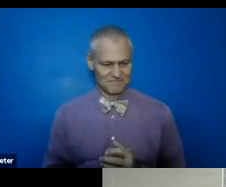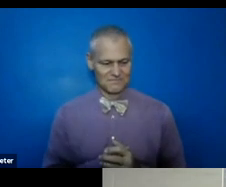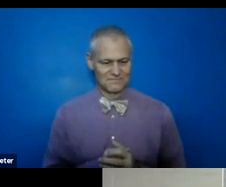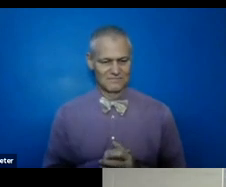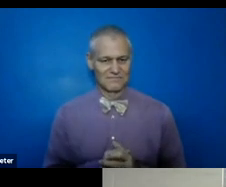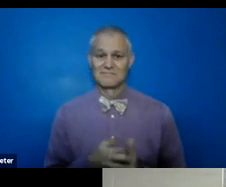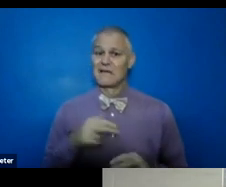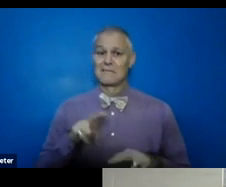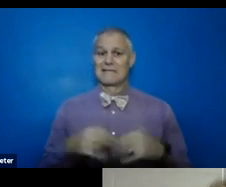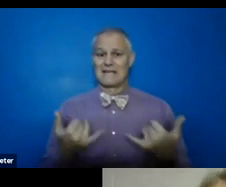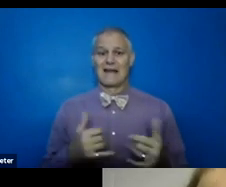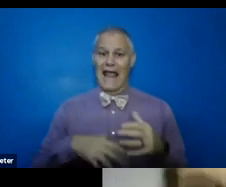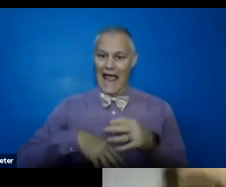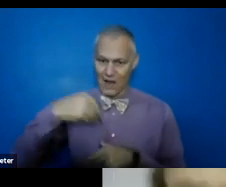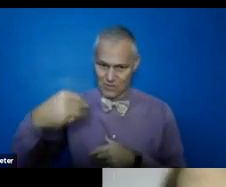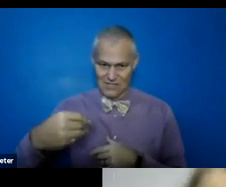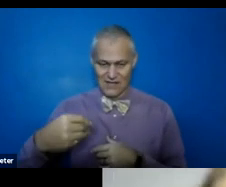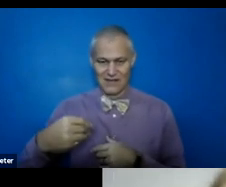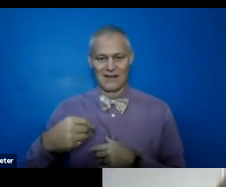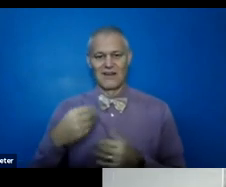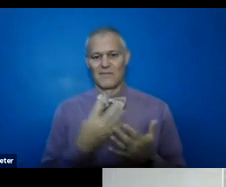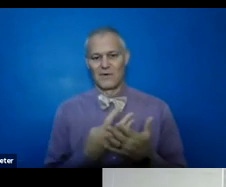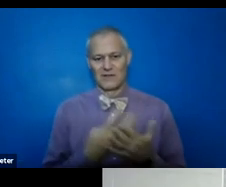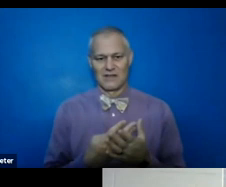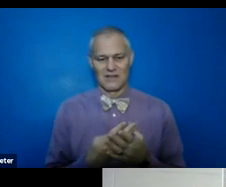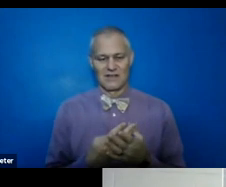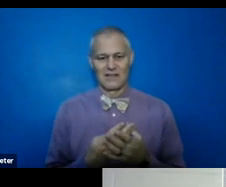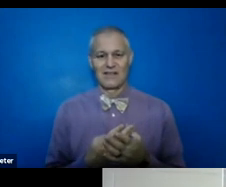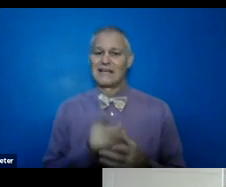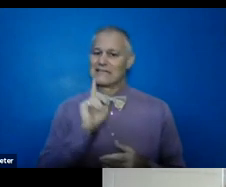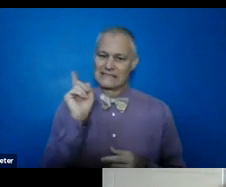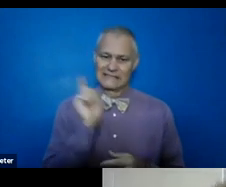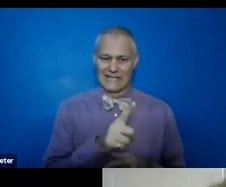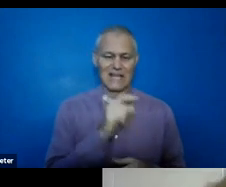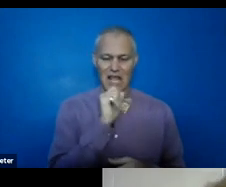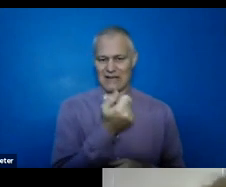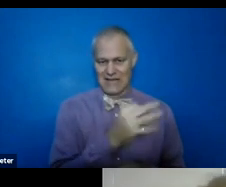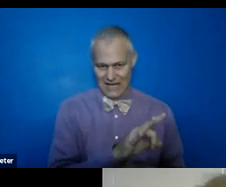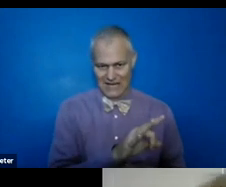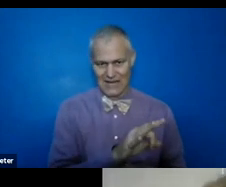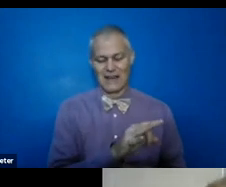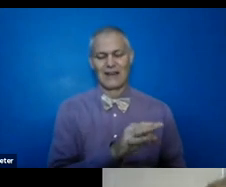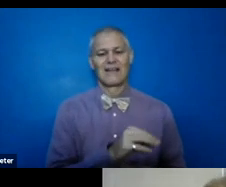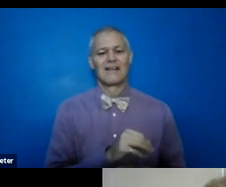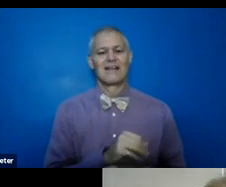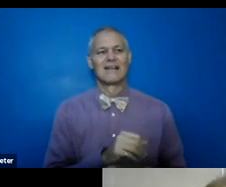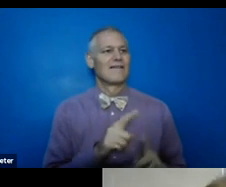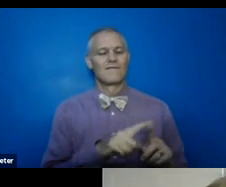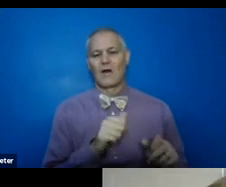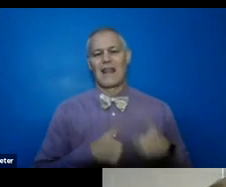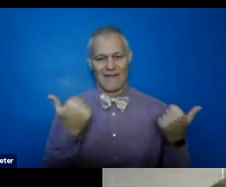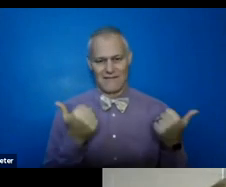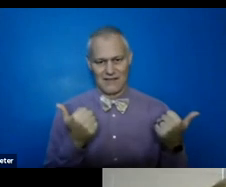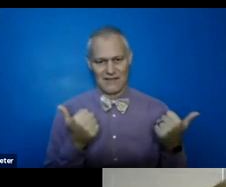sitting here today on the outside of prison, was sentenced to prison at 19 years old to life. And I'm sitting